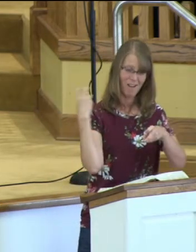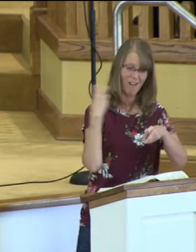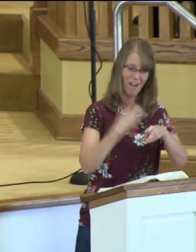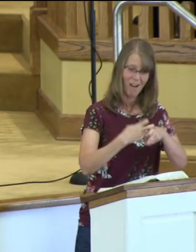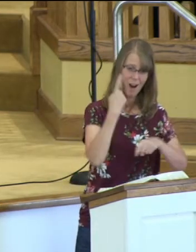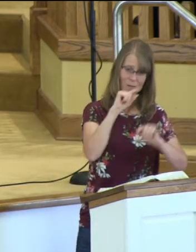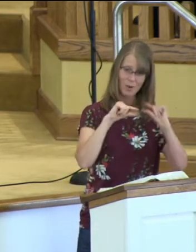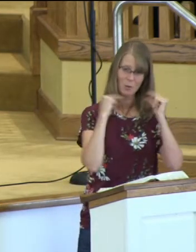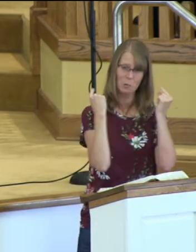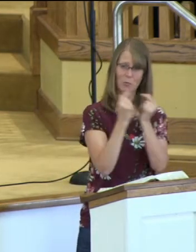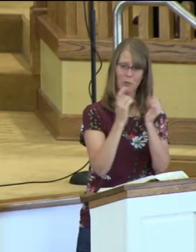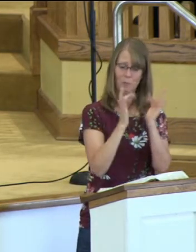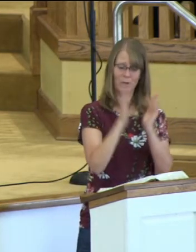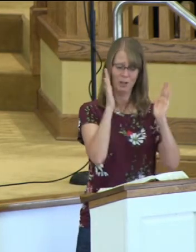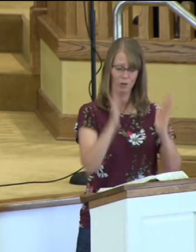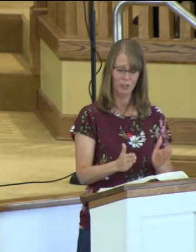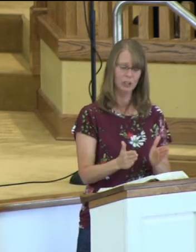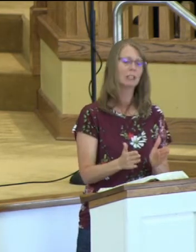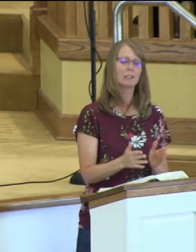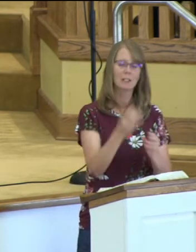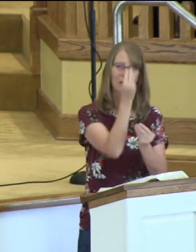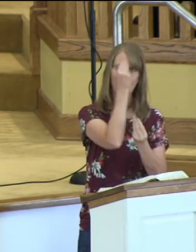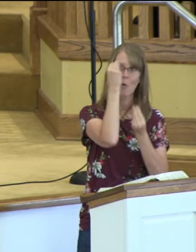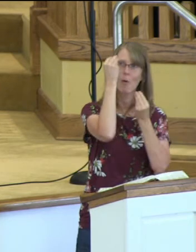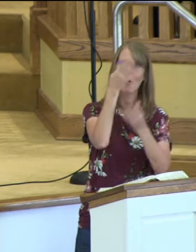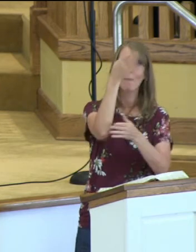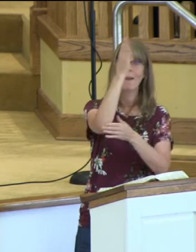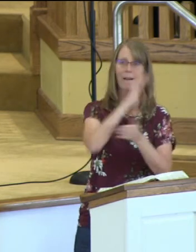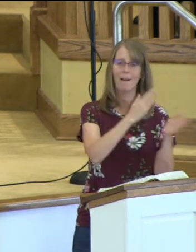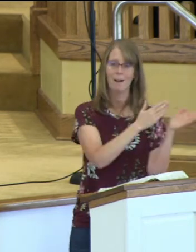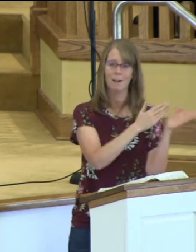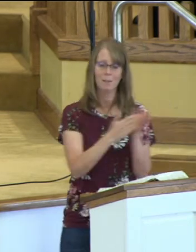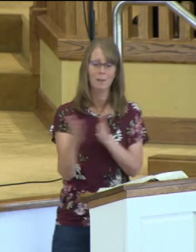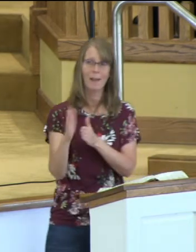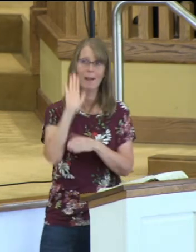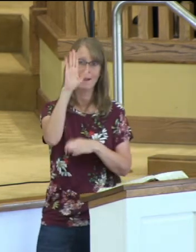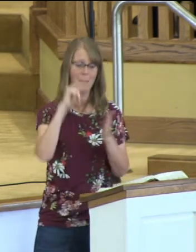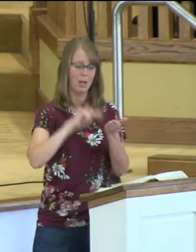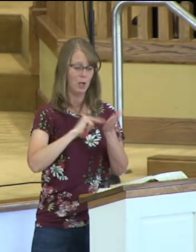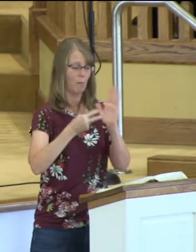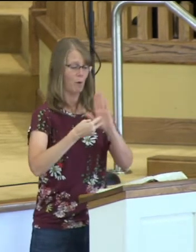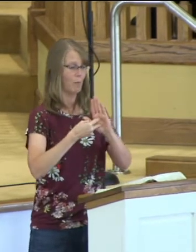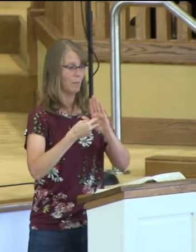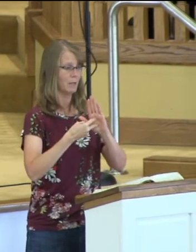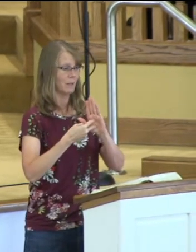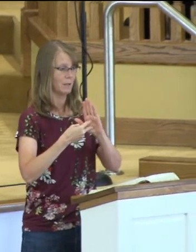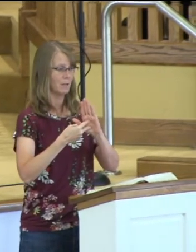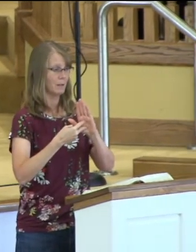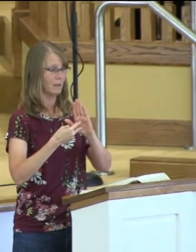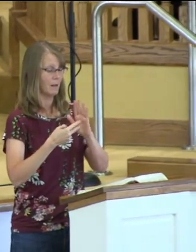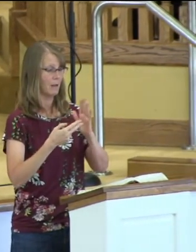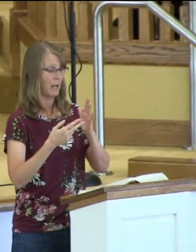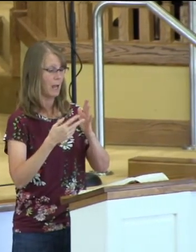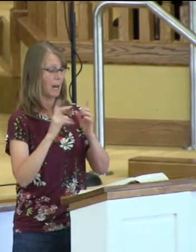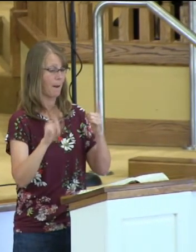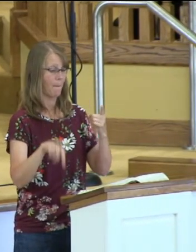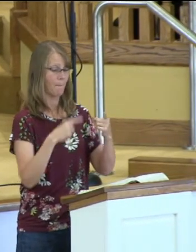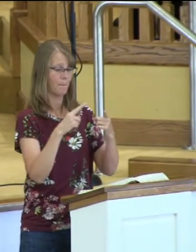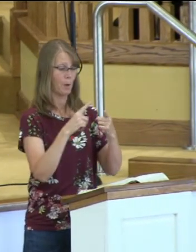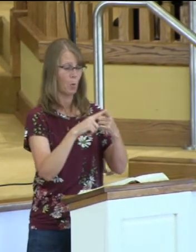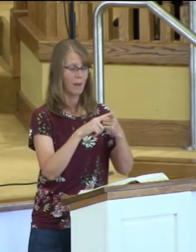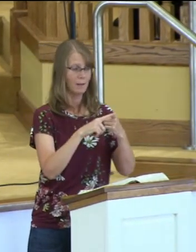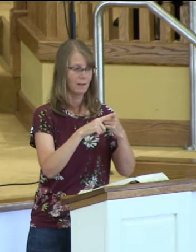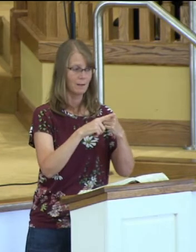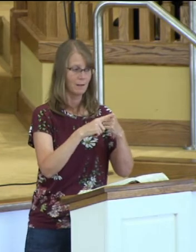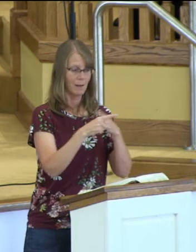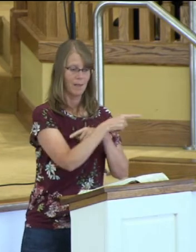host of Christians to be obedient to God's plan and purpose when they are not being obedient